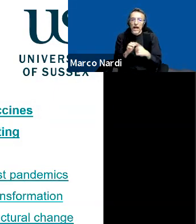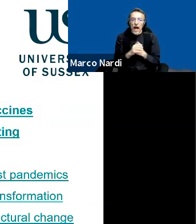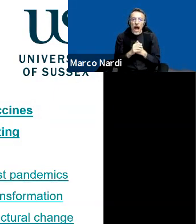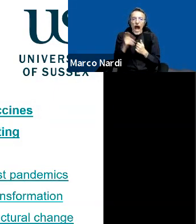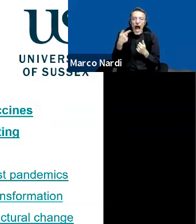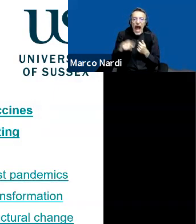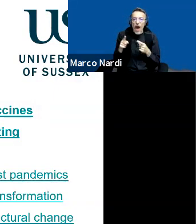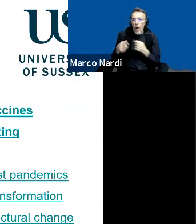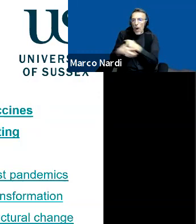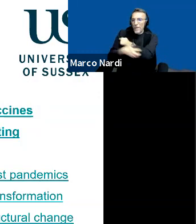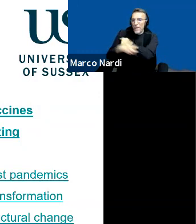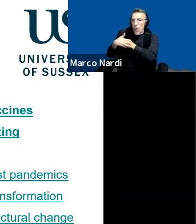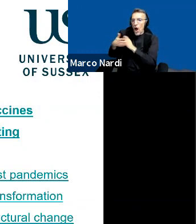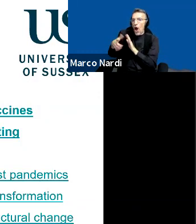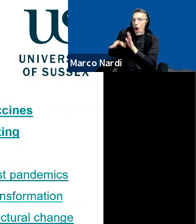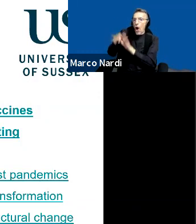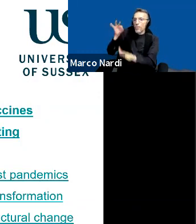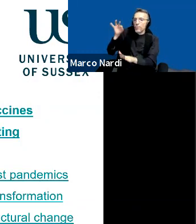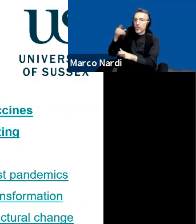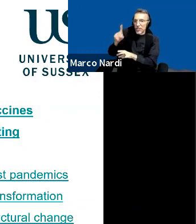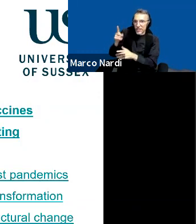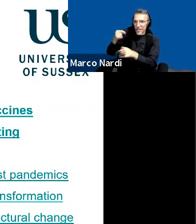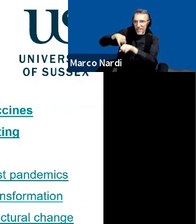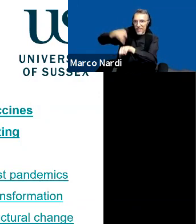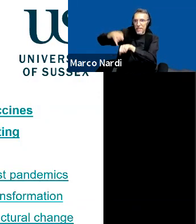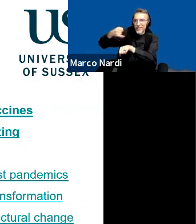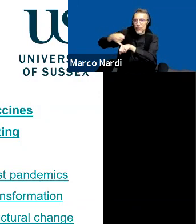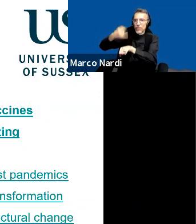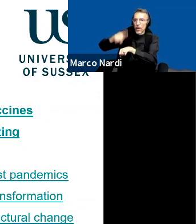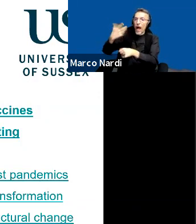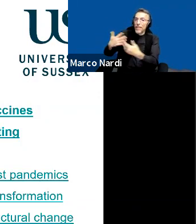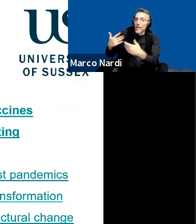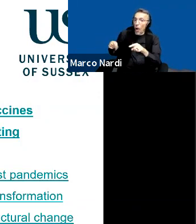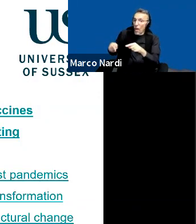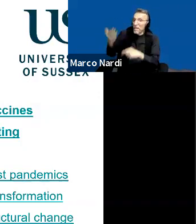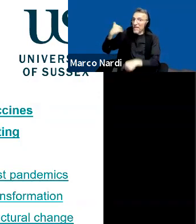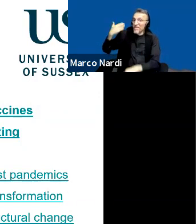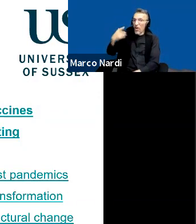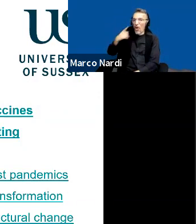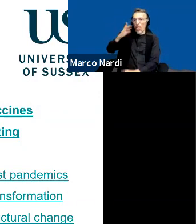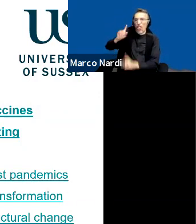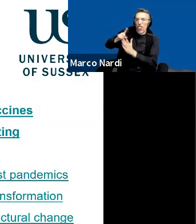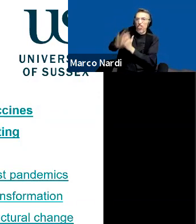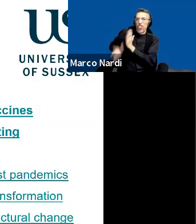in pharmaceuticals generally, but now coming to the fore, and also looking at,